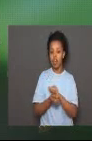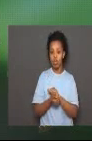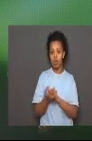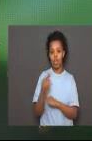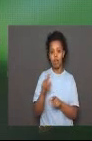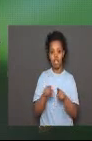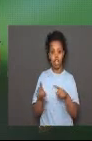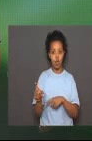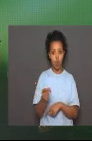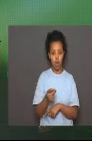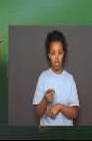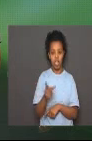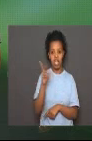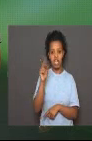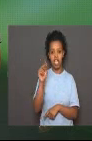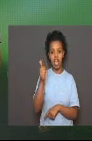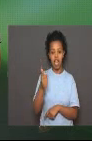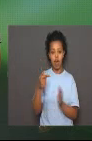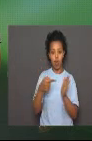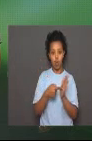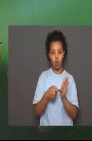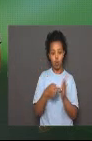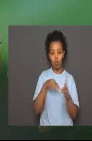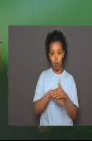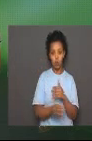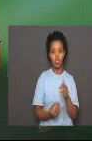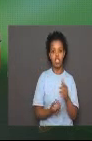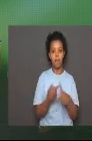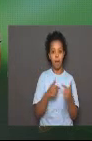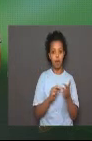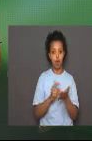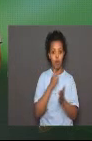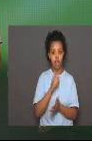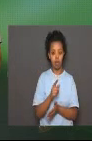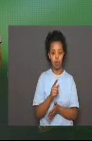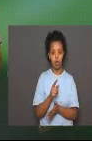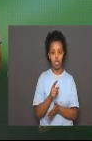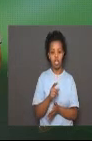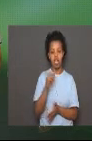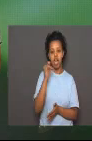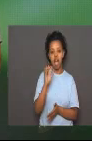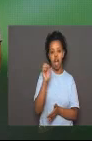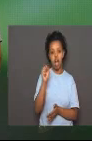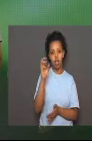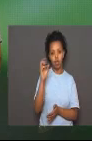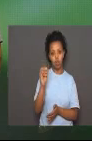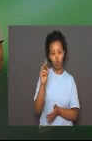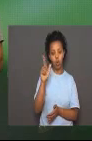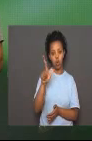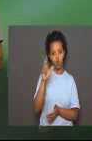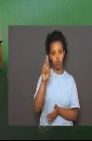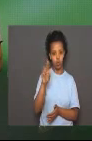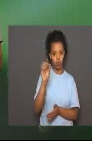code is degenerate, the triplet would have still coded for isoleucine.